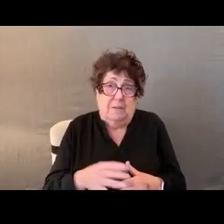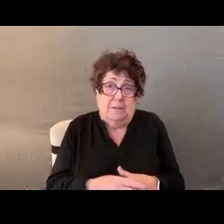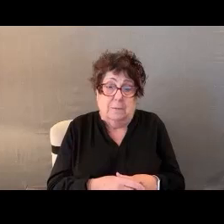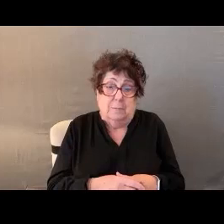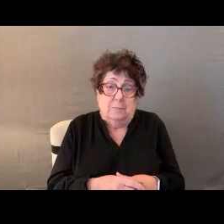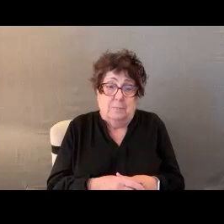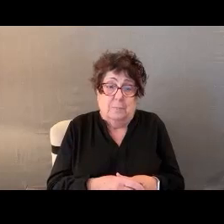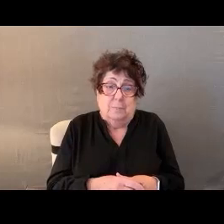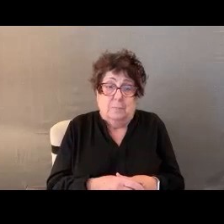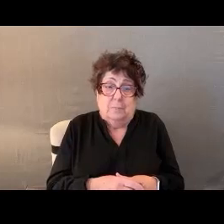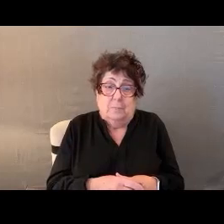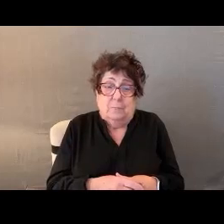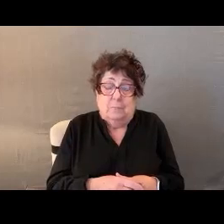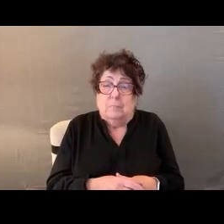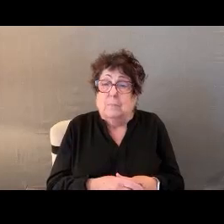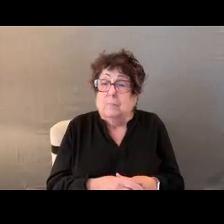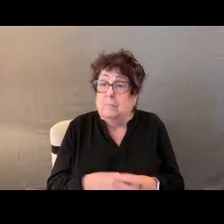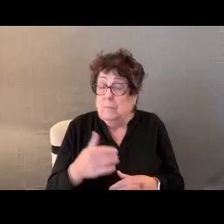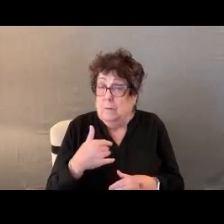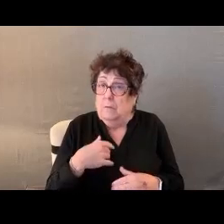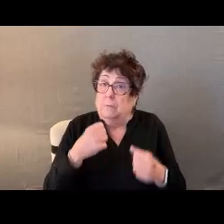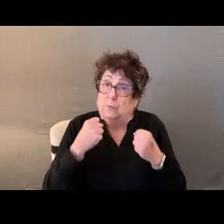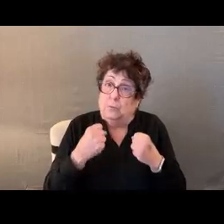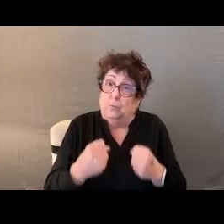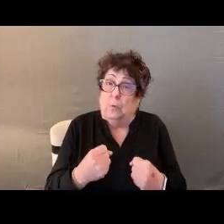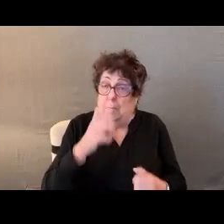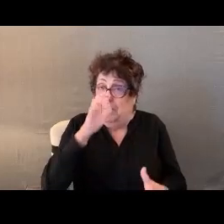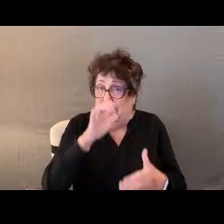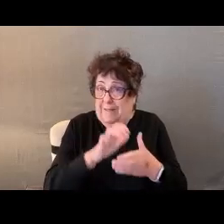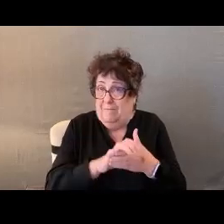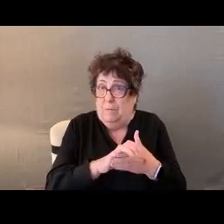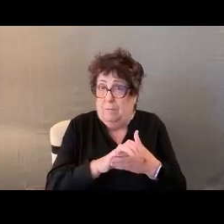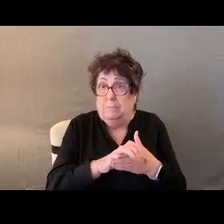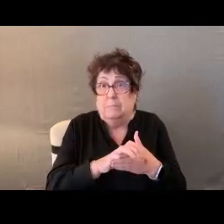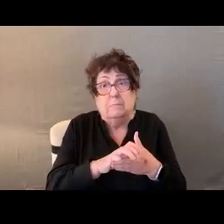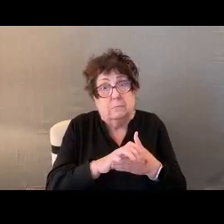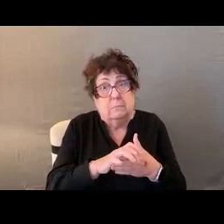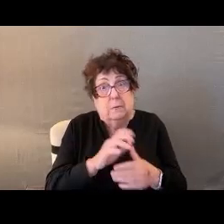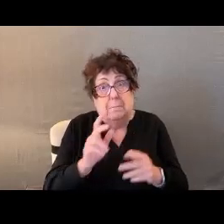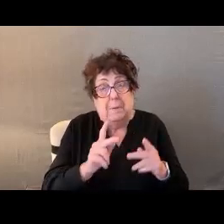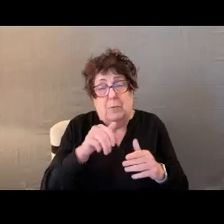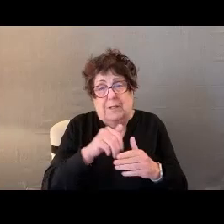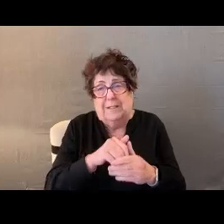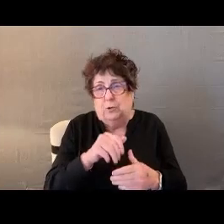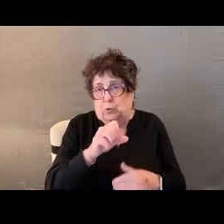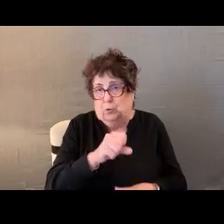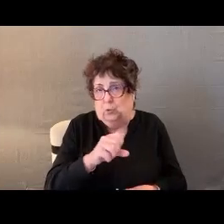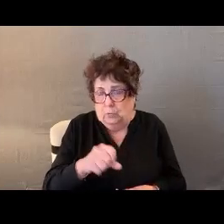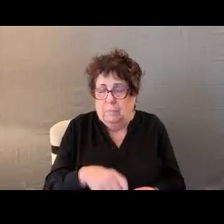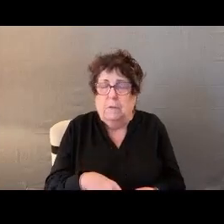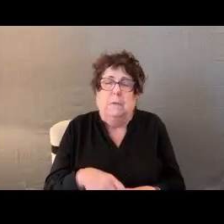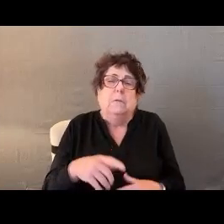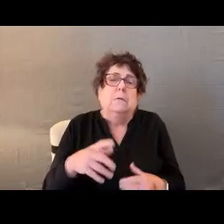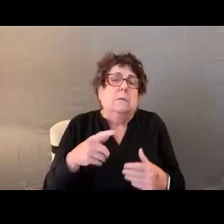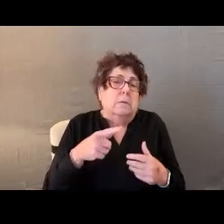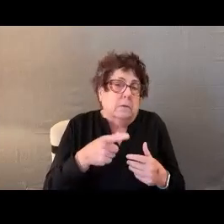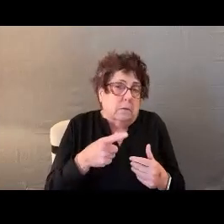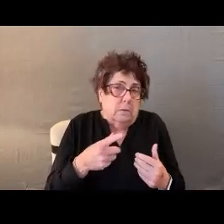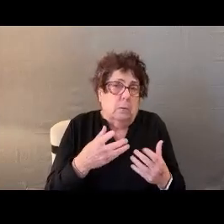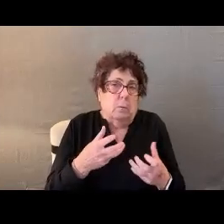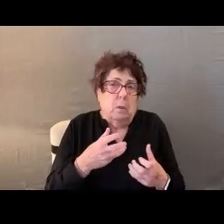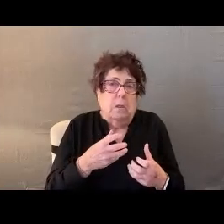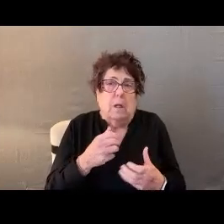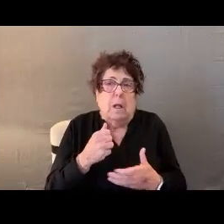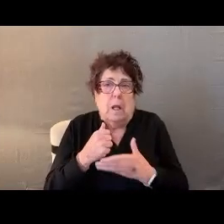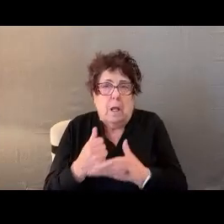the firm belief by the people within social services along the lines of what I said before, that we want to help people. Governor Youngkin